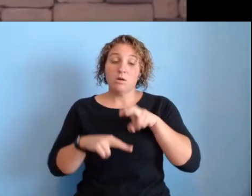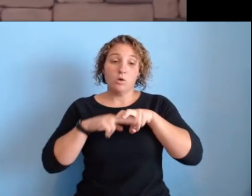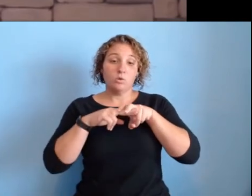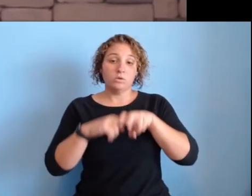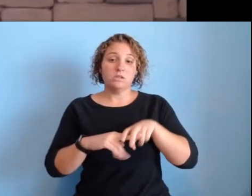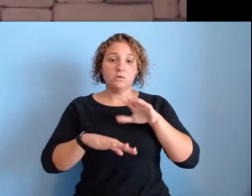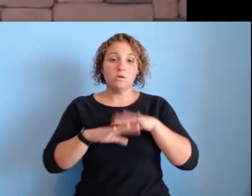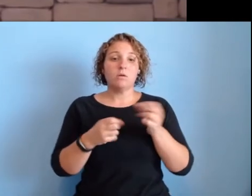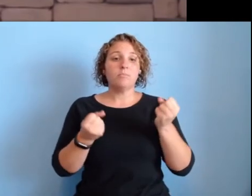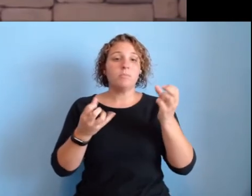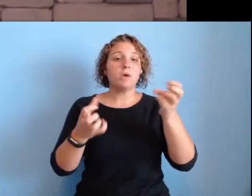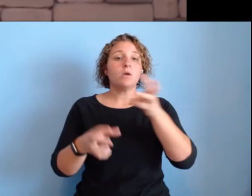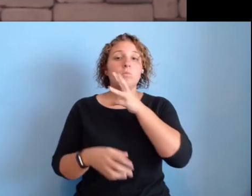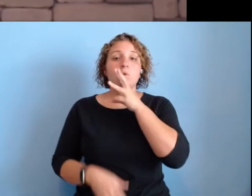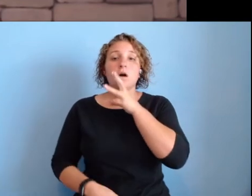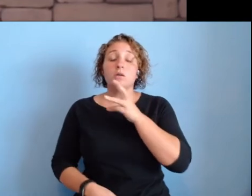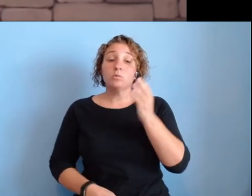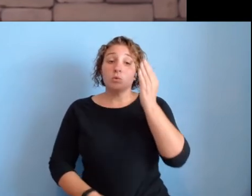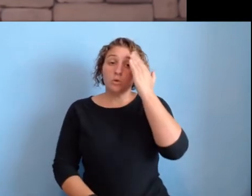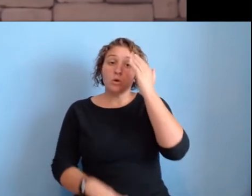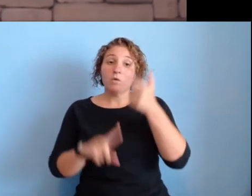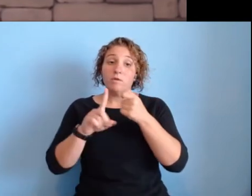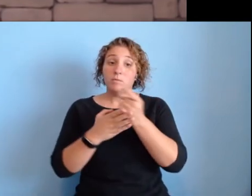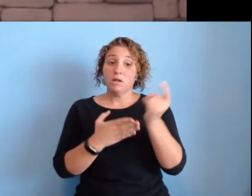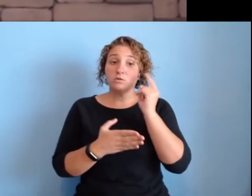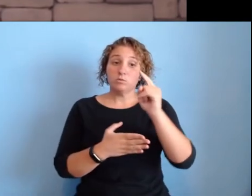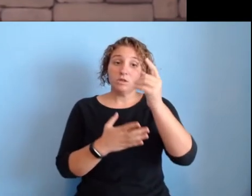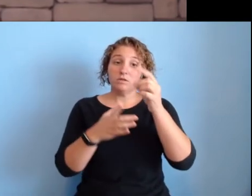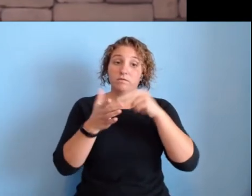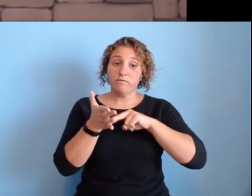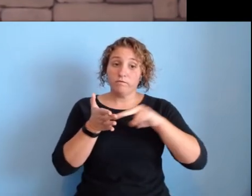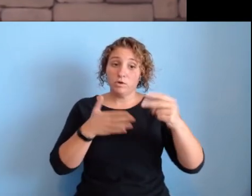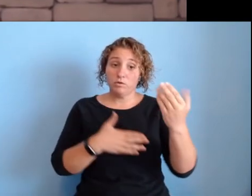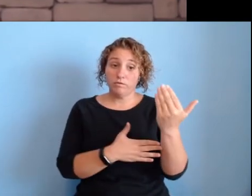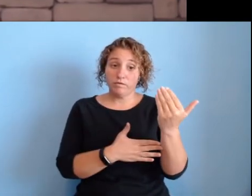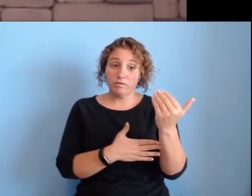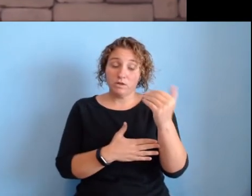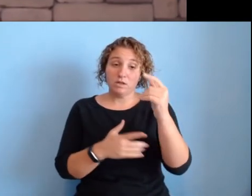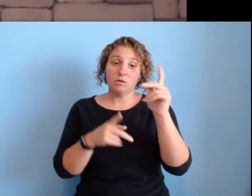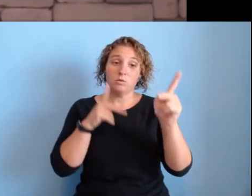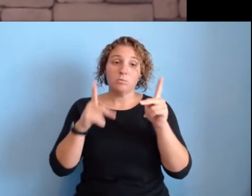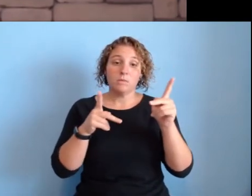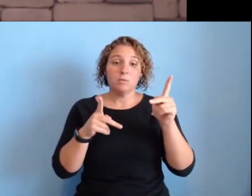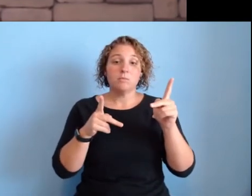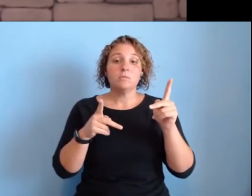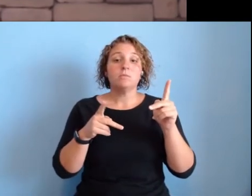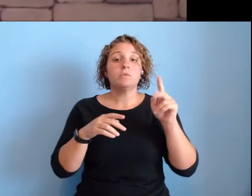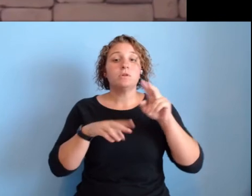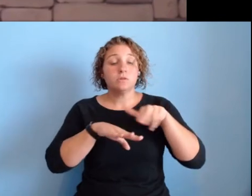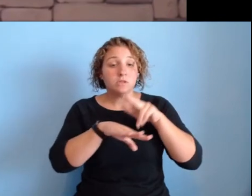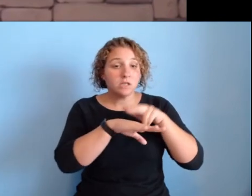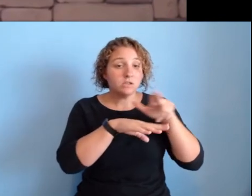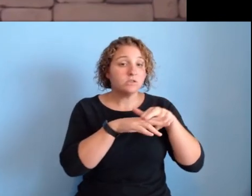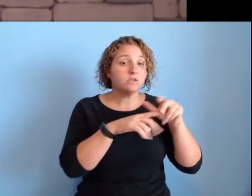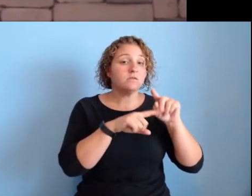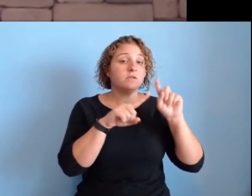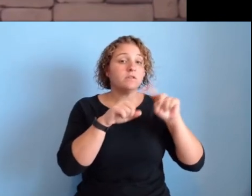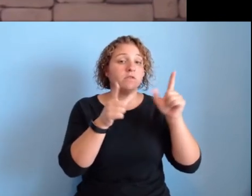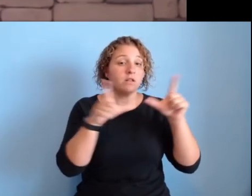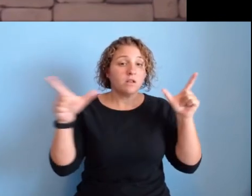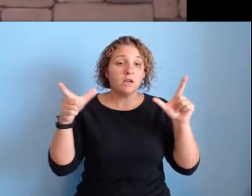many waters, which you know if you were here last week or listening, in verse 15, those were people's multitudes, nations, and tongues, a global